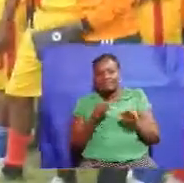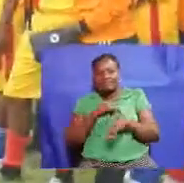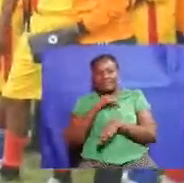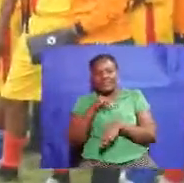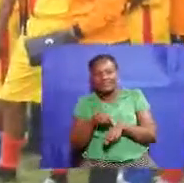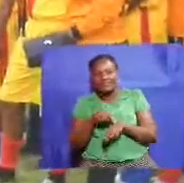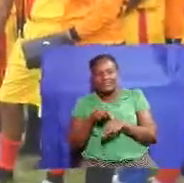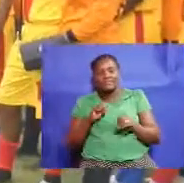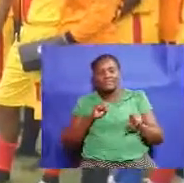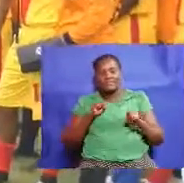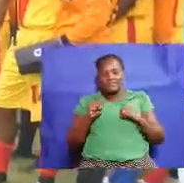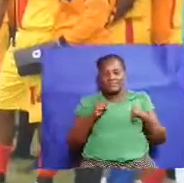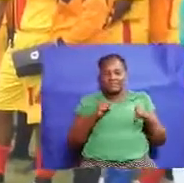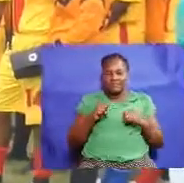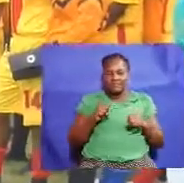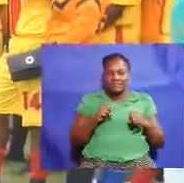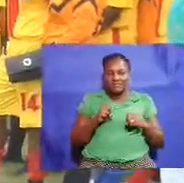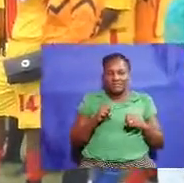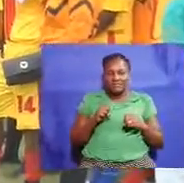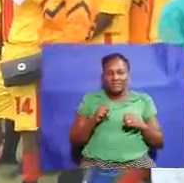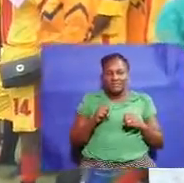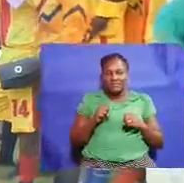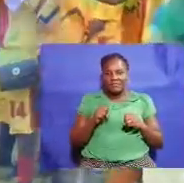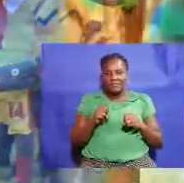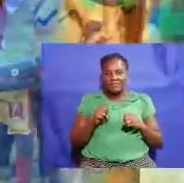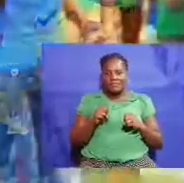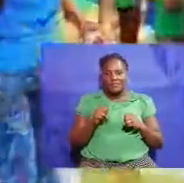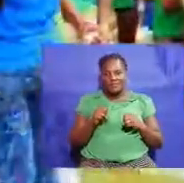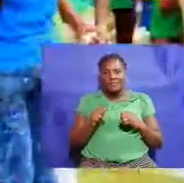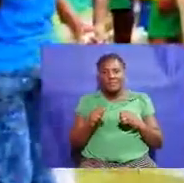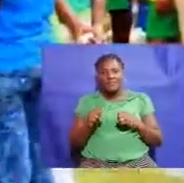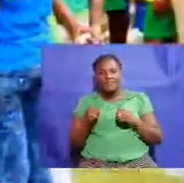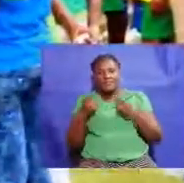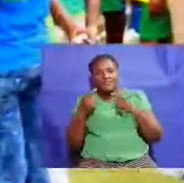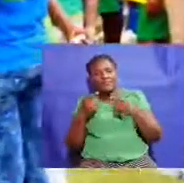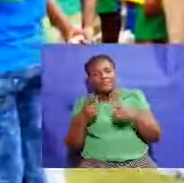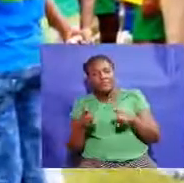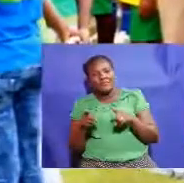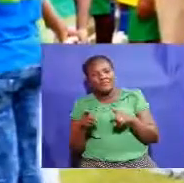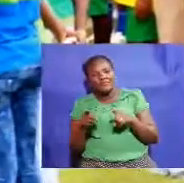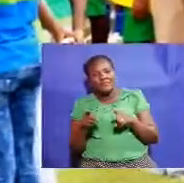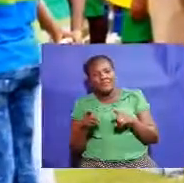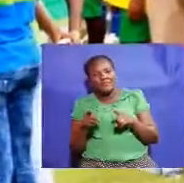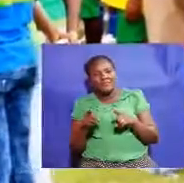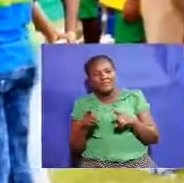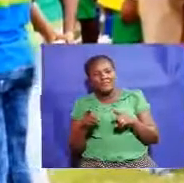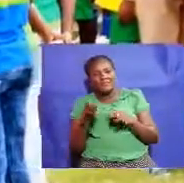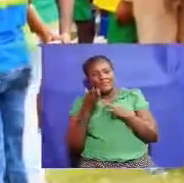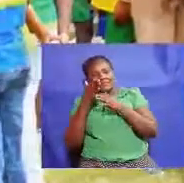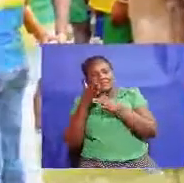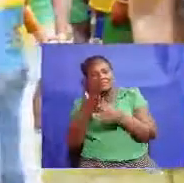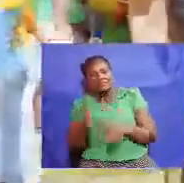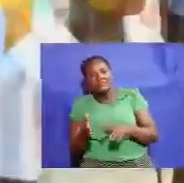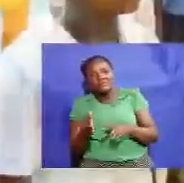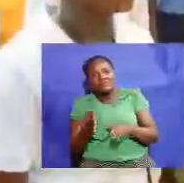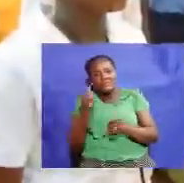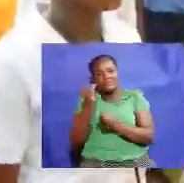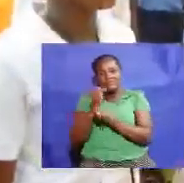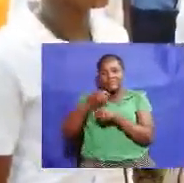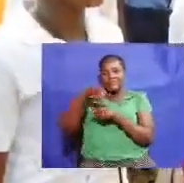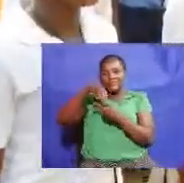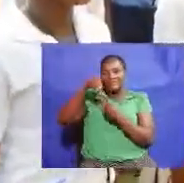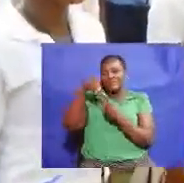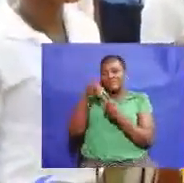its value and placement among nations is sports. It is therefore a sad commentary when a section of the populace is